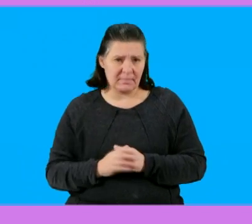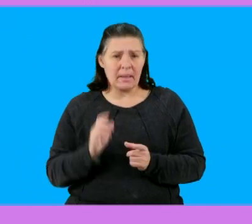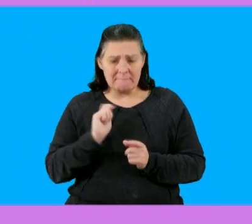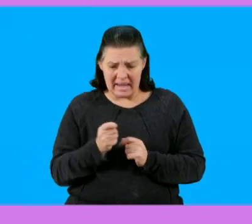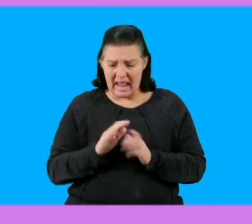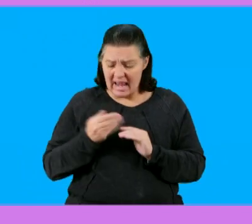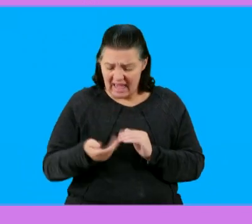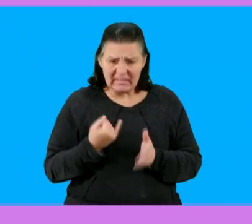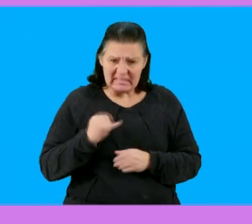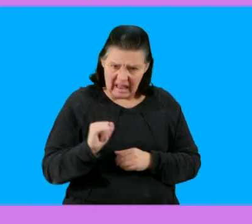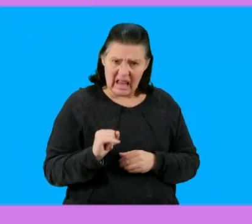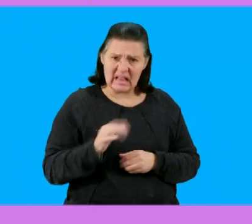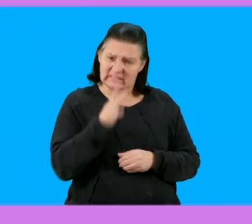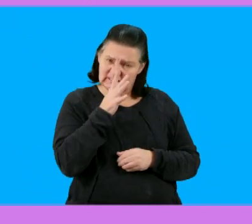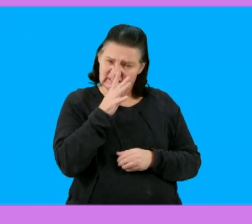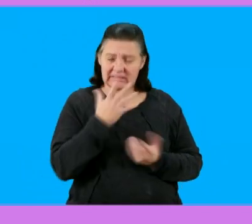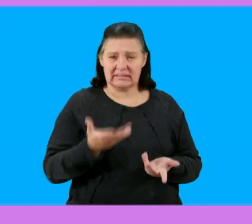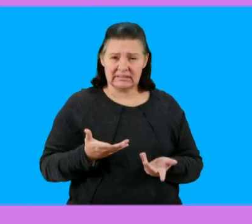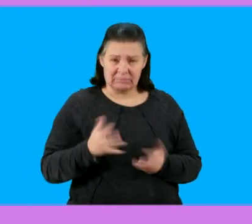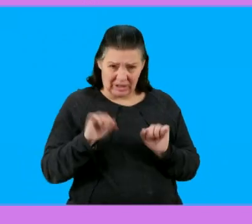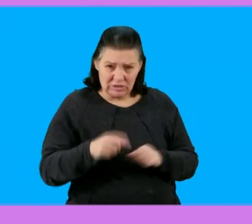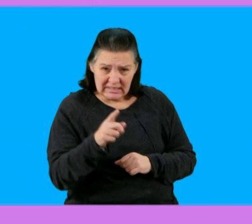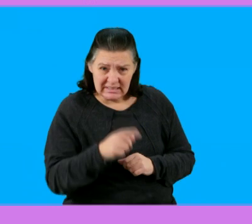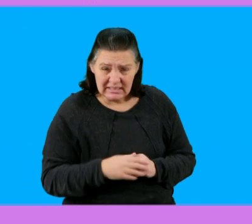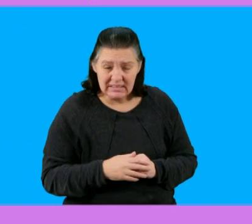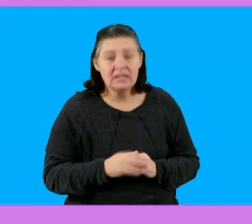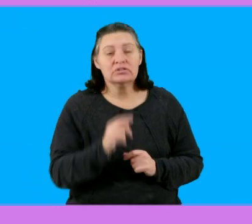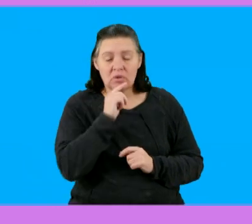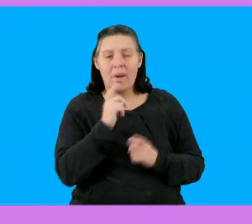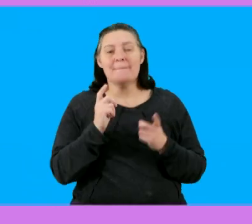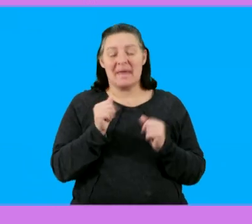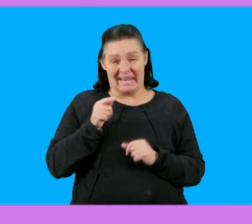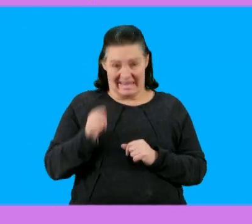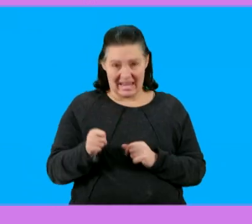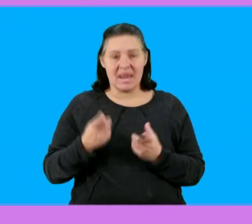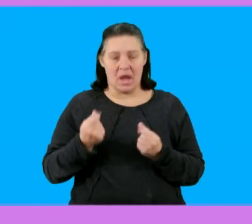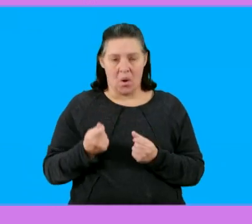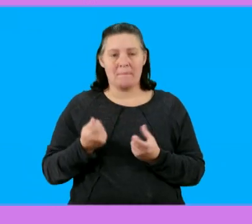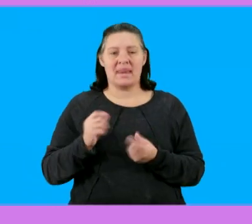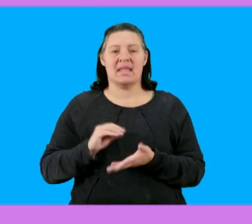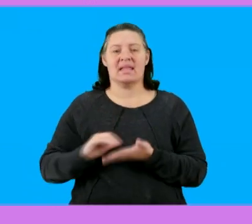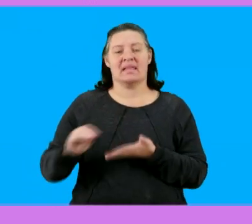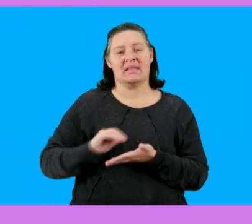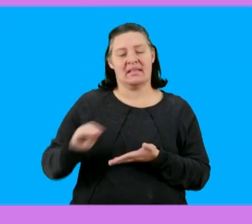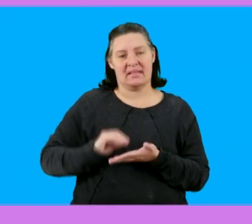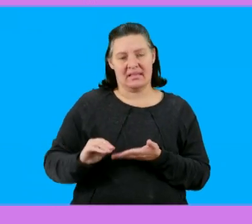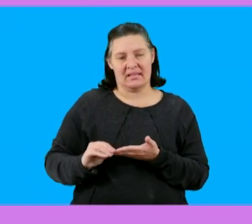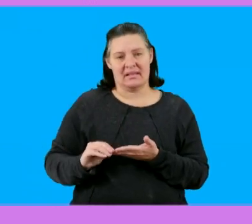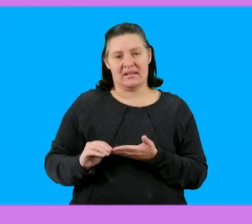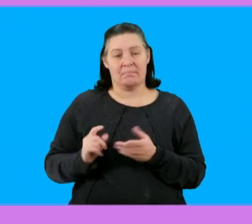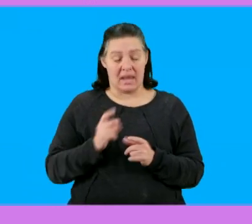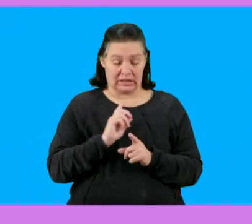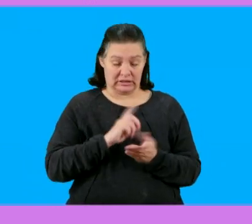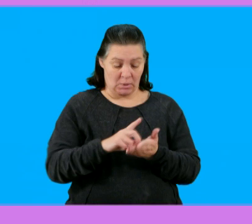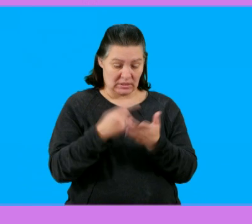chunk of money that must be paid towards this television. I'm sure you agree, right? Now that is the money that must be financed, right? After